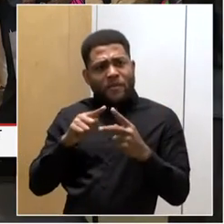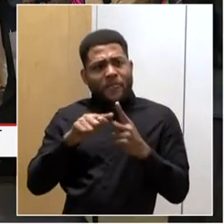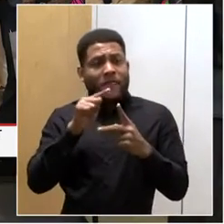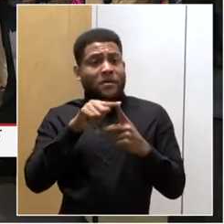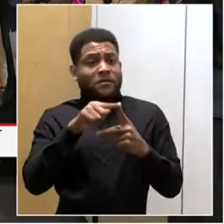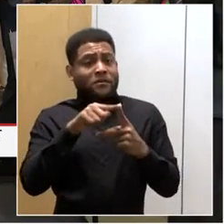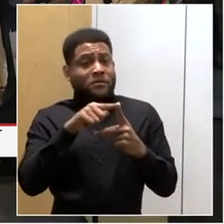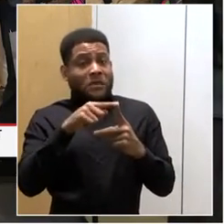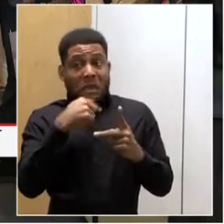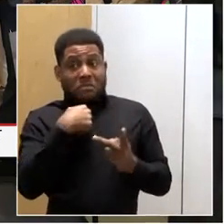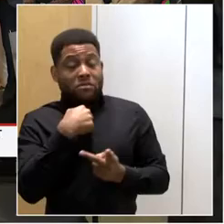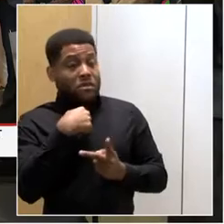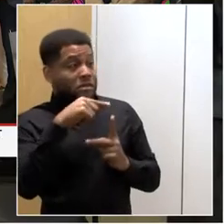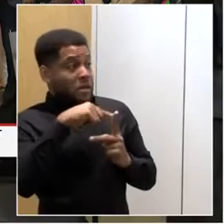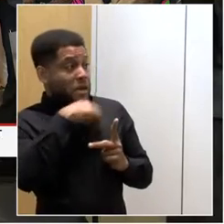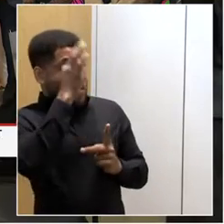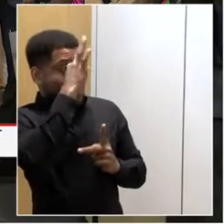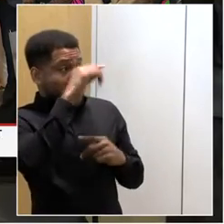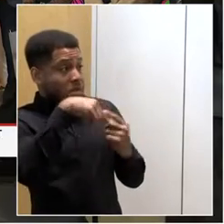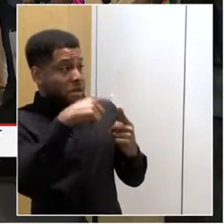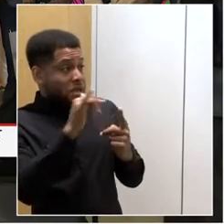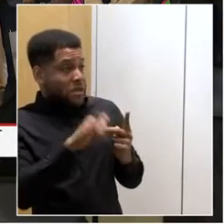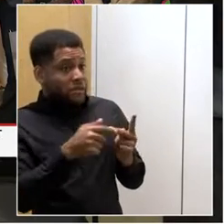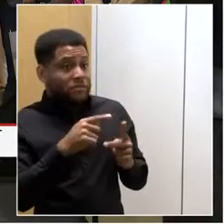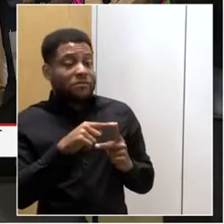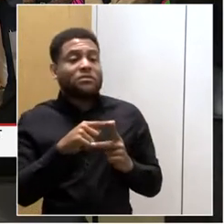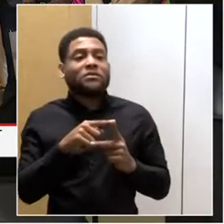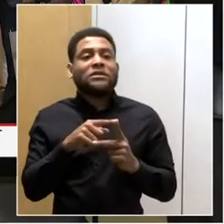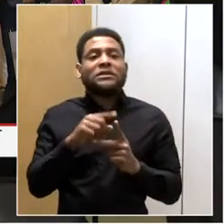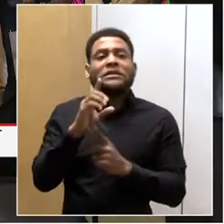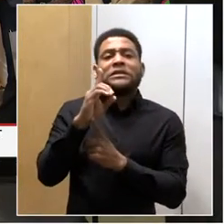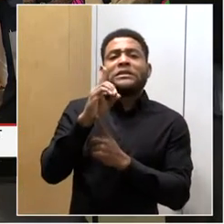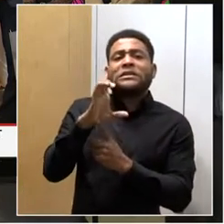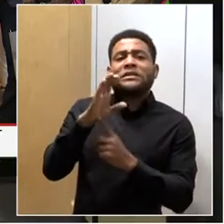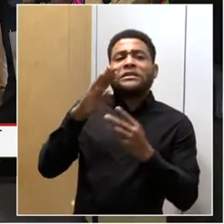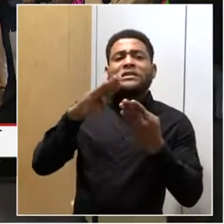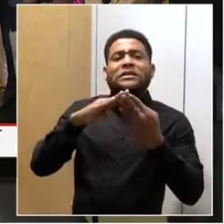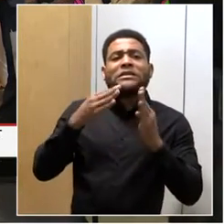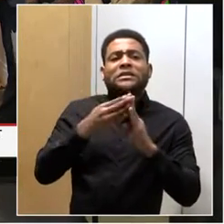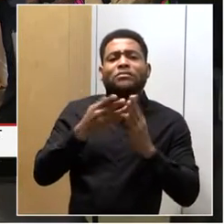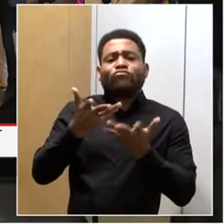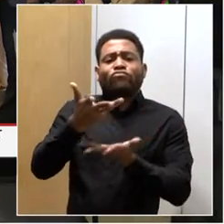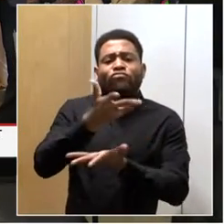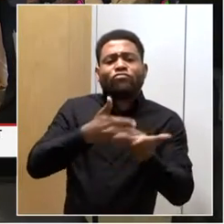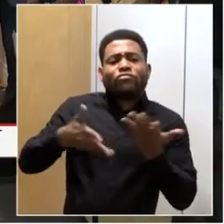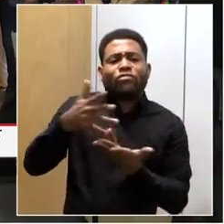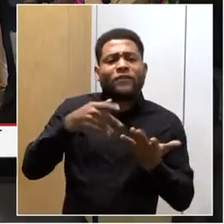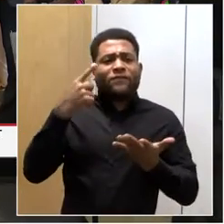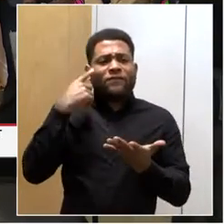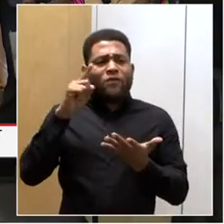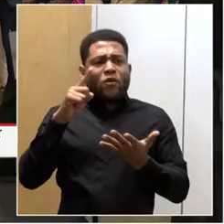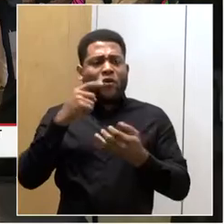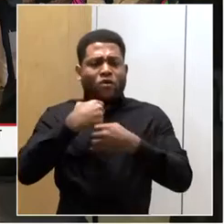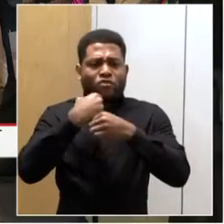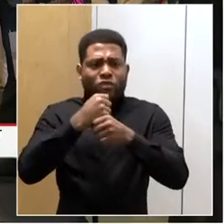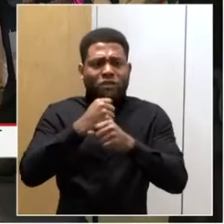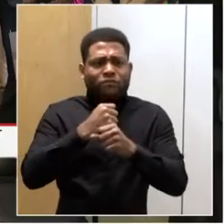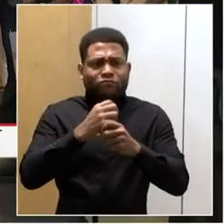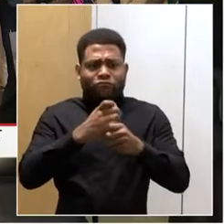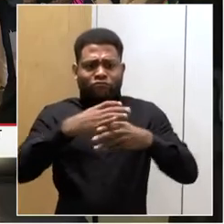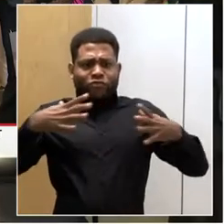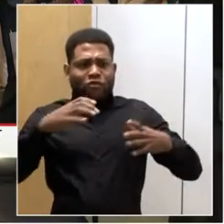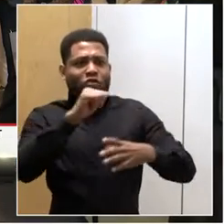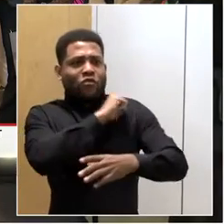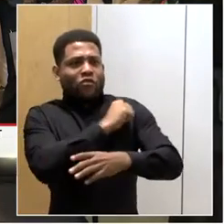they said the city was in discussions to create a stadium authority that would work along with Events DC. I've read it. I